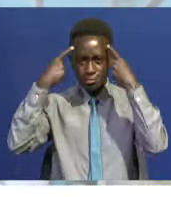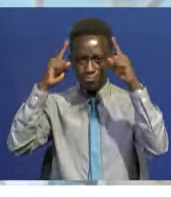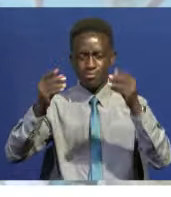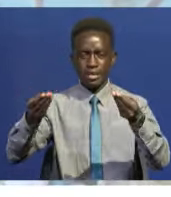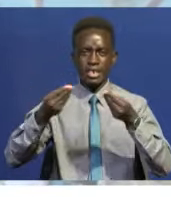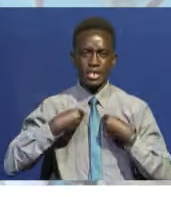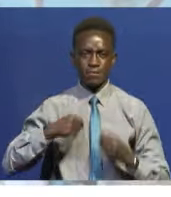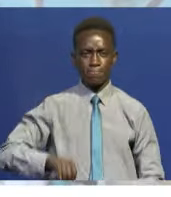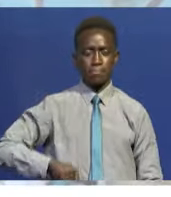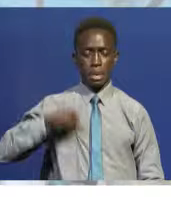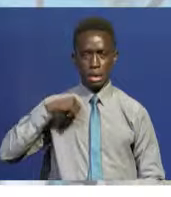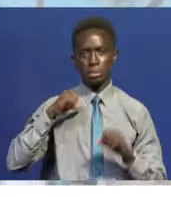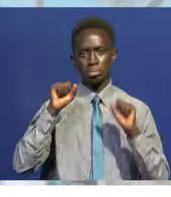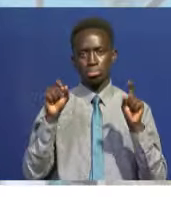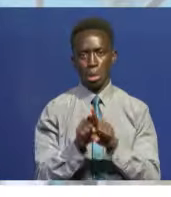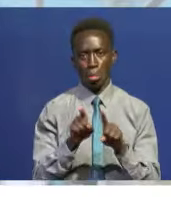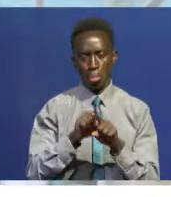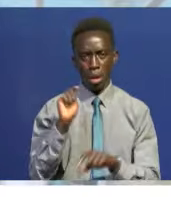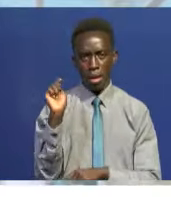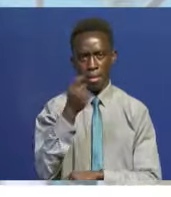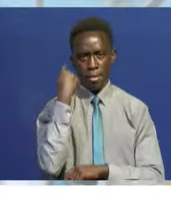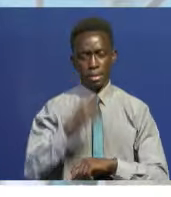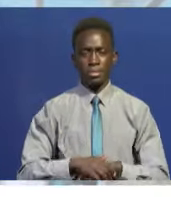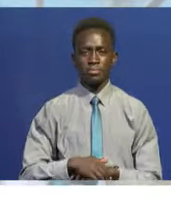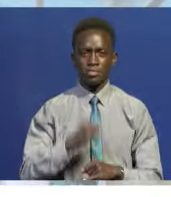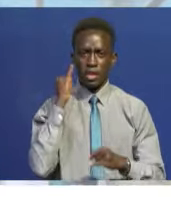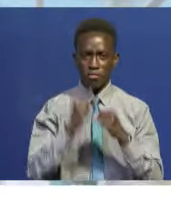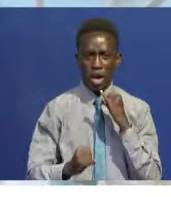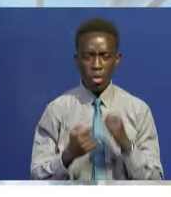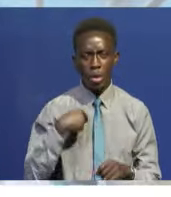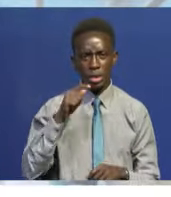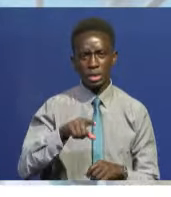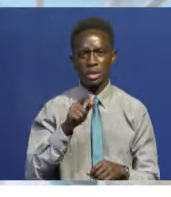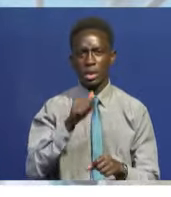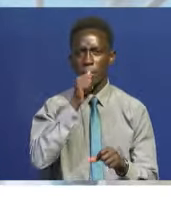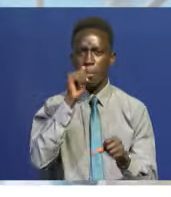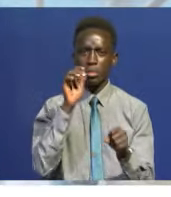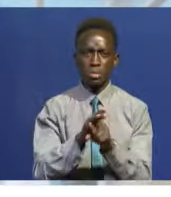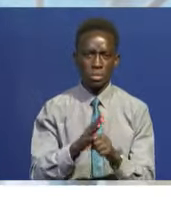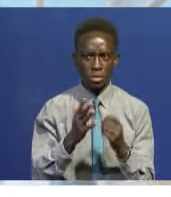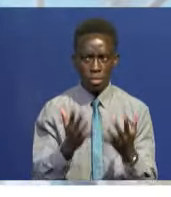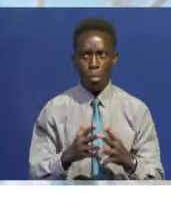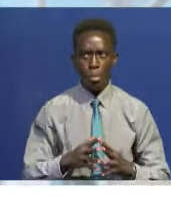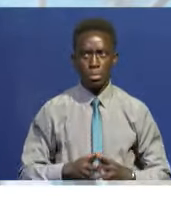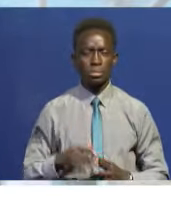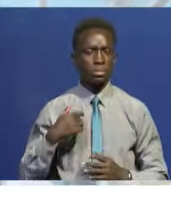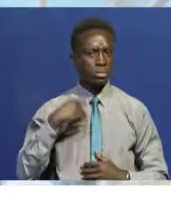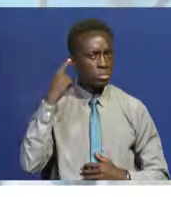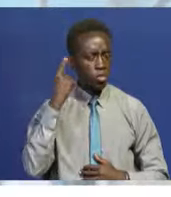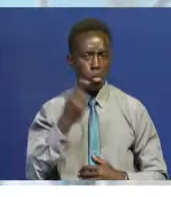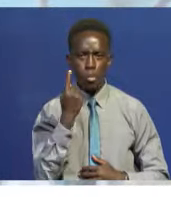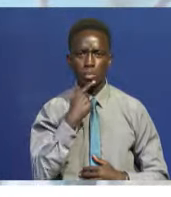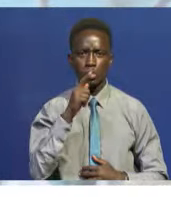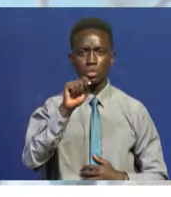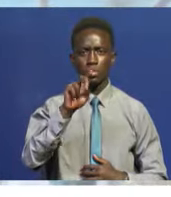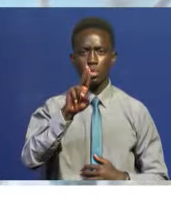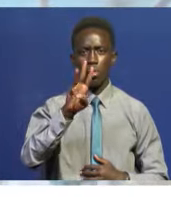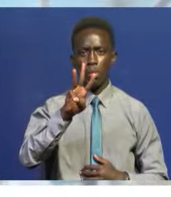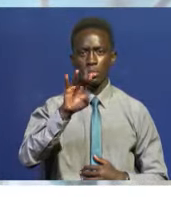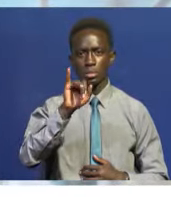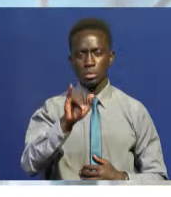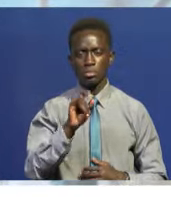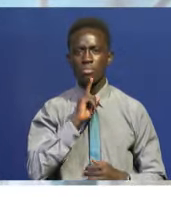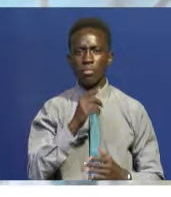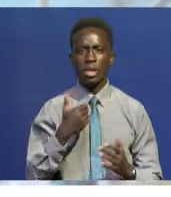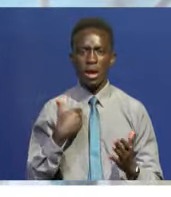nation. Ya mwisho, Your Excellency, ni kutoa tu hakikisho. Niliwesikia General Tuwei amesema kwamba wako na